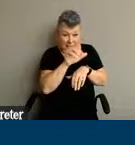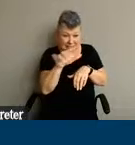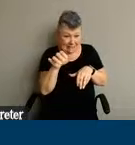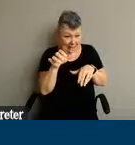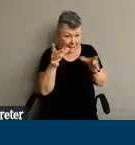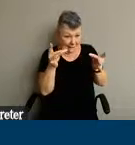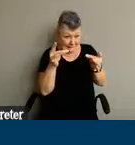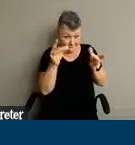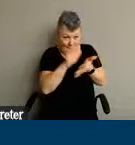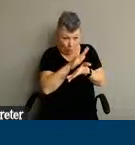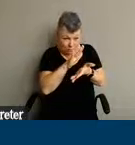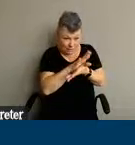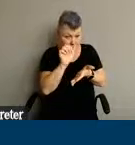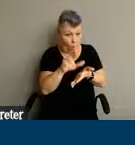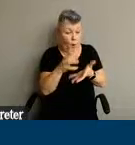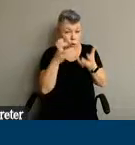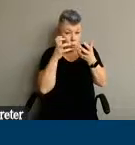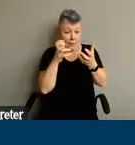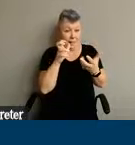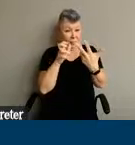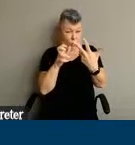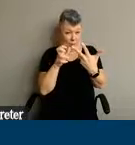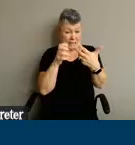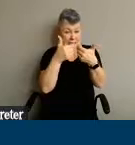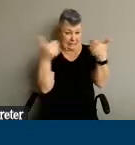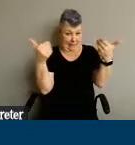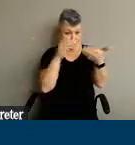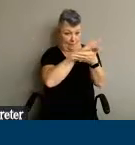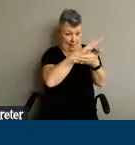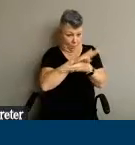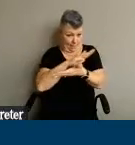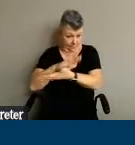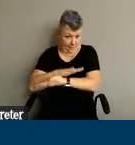can put it on the same one or on separate. It really does not matter.